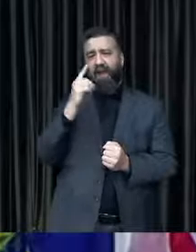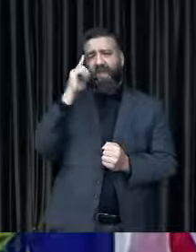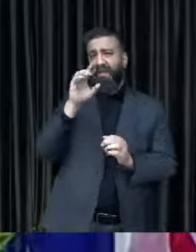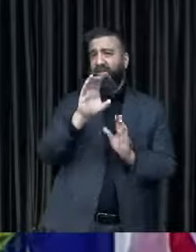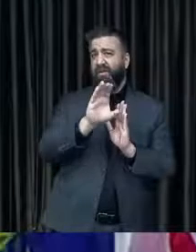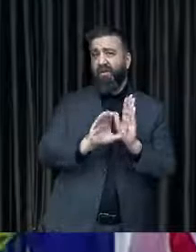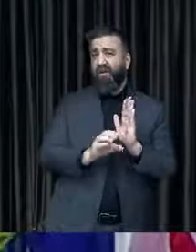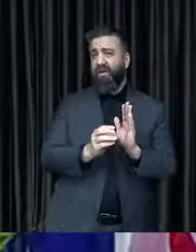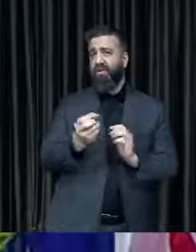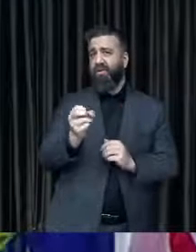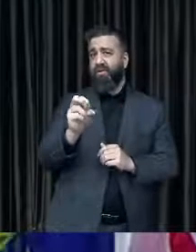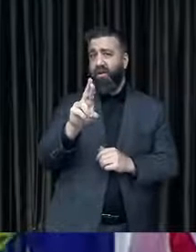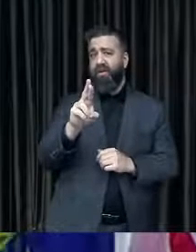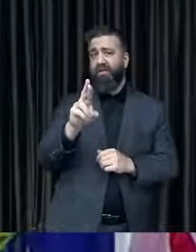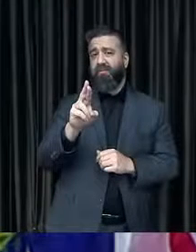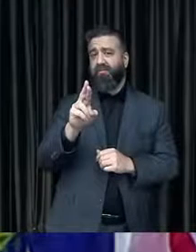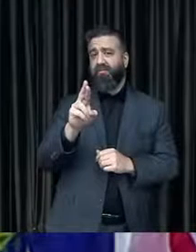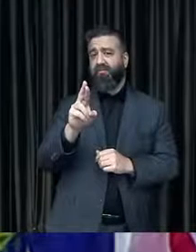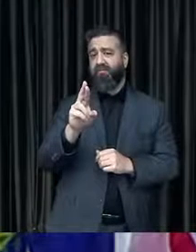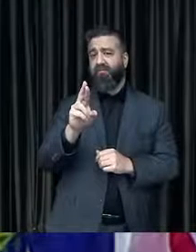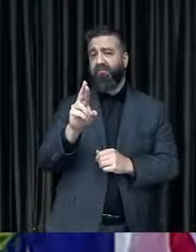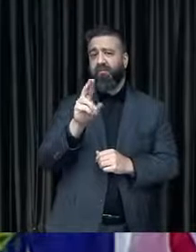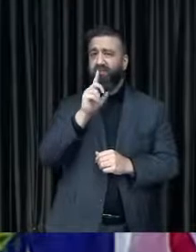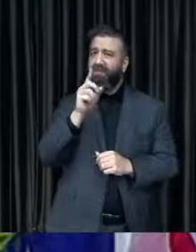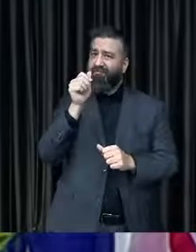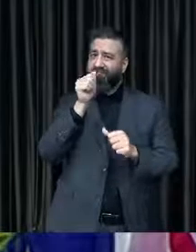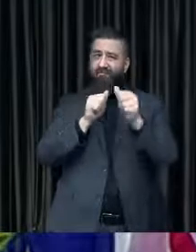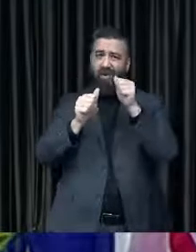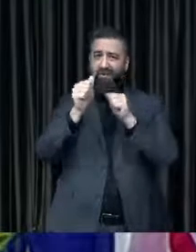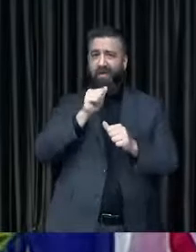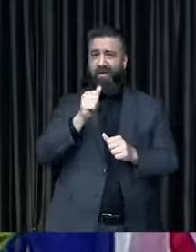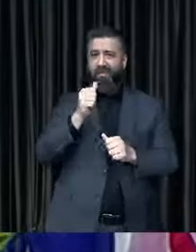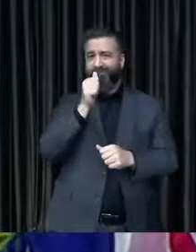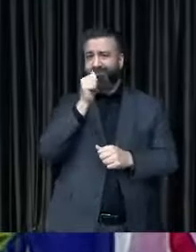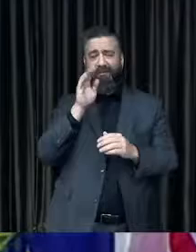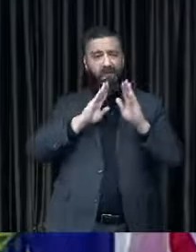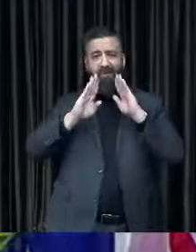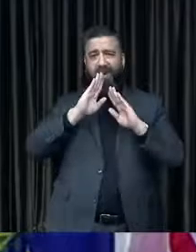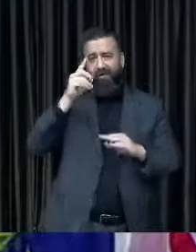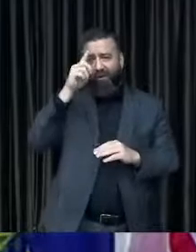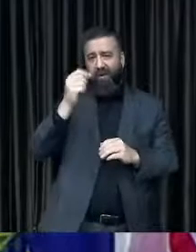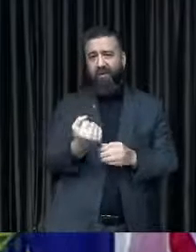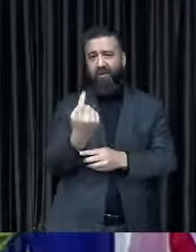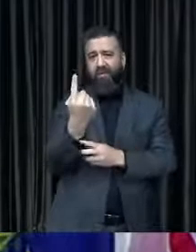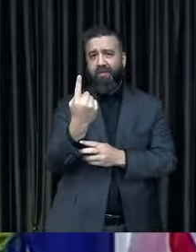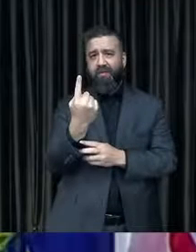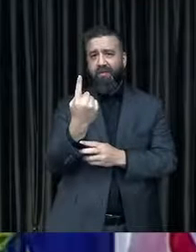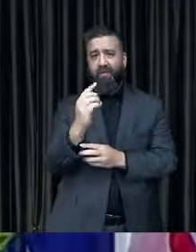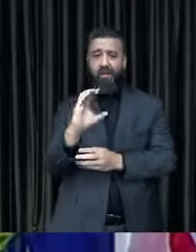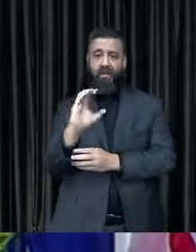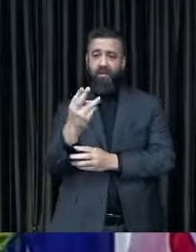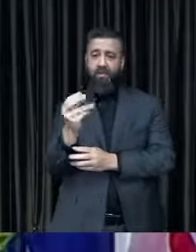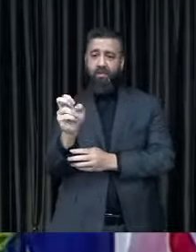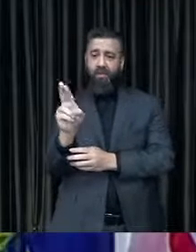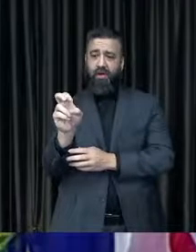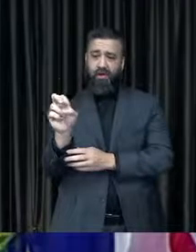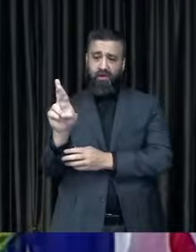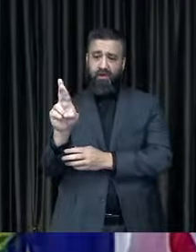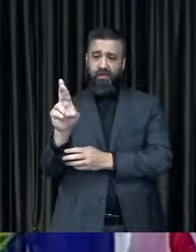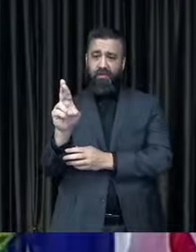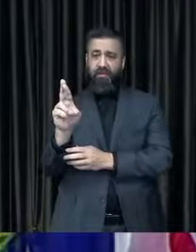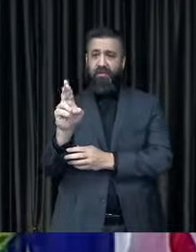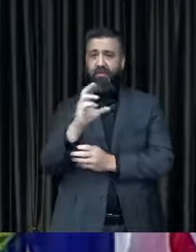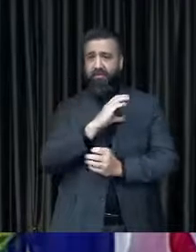are frustrating for a lot of people on the council, frustrating for everyone. But and the Charter Commission made these